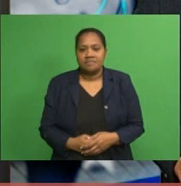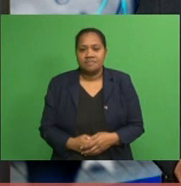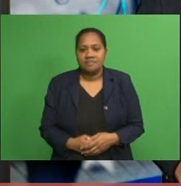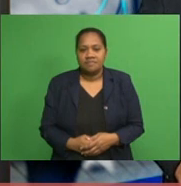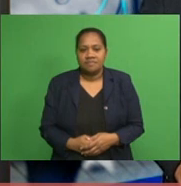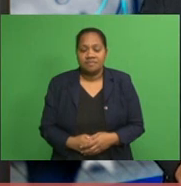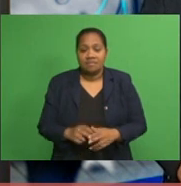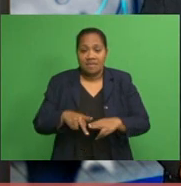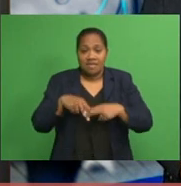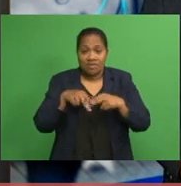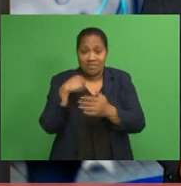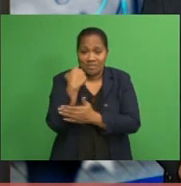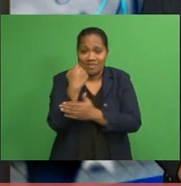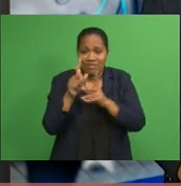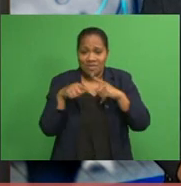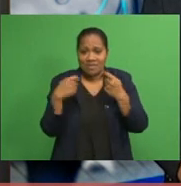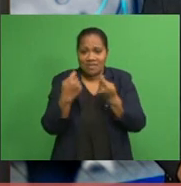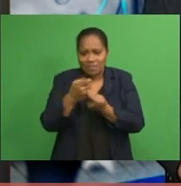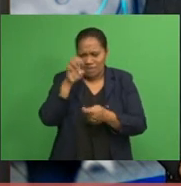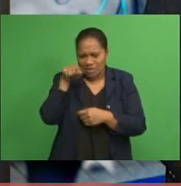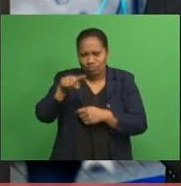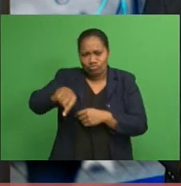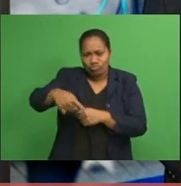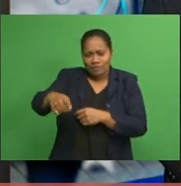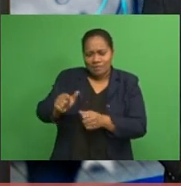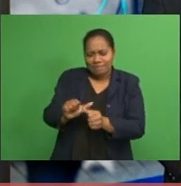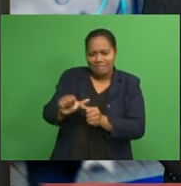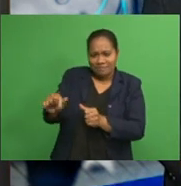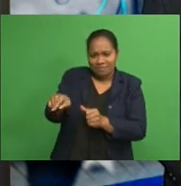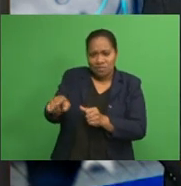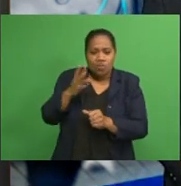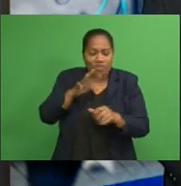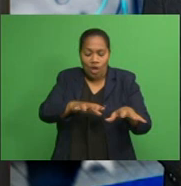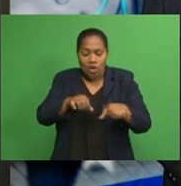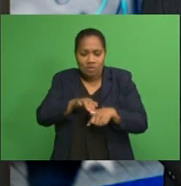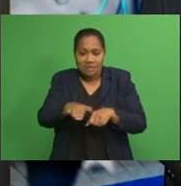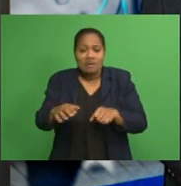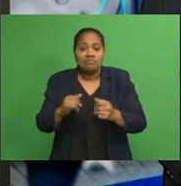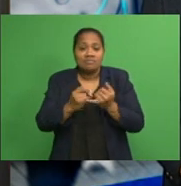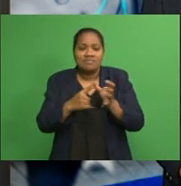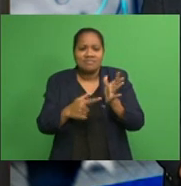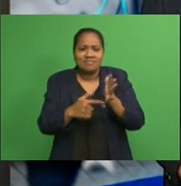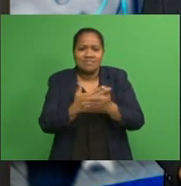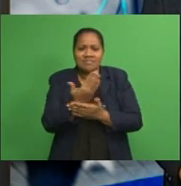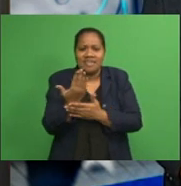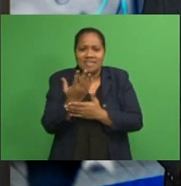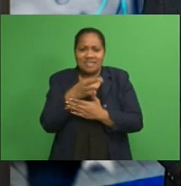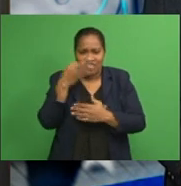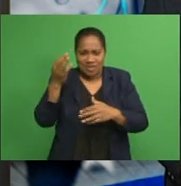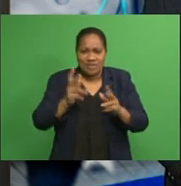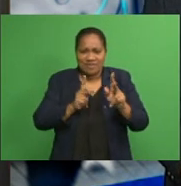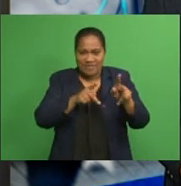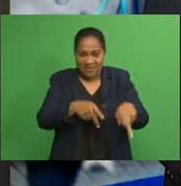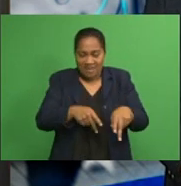The Nandronga rugby team expects Suva to be at their best when they host them this Saturday at Lawanga Park. With Skipper Cup points and